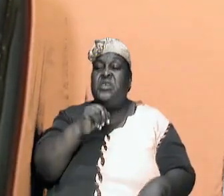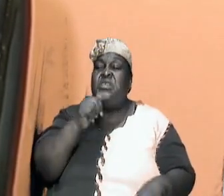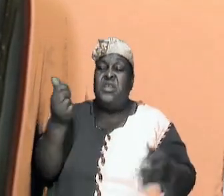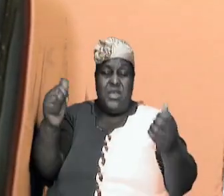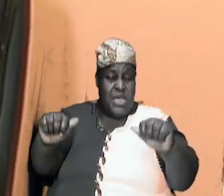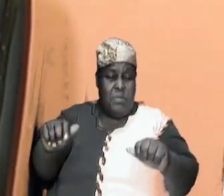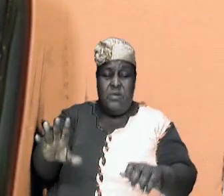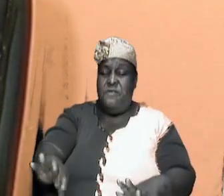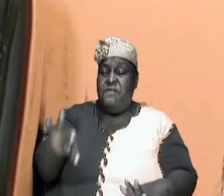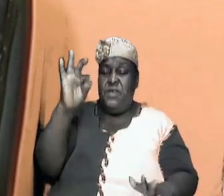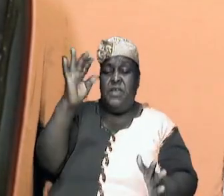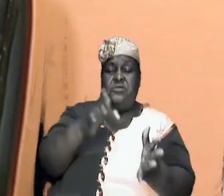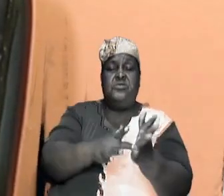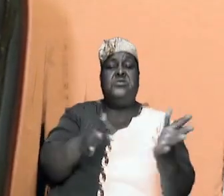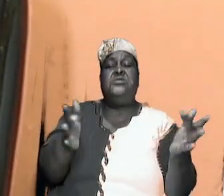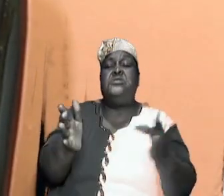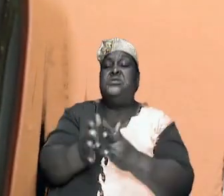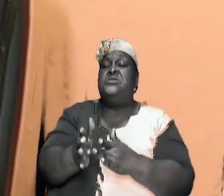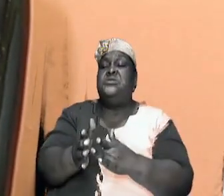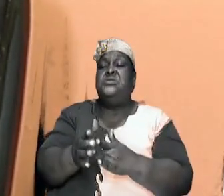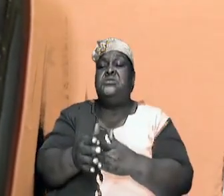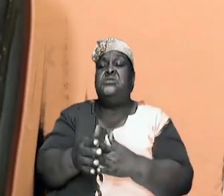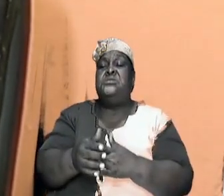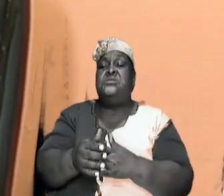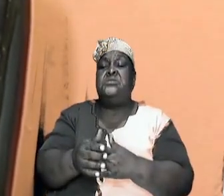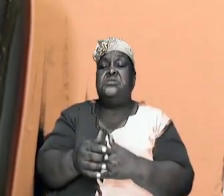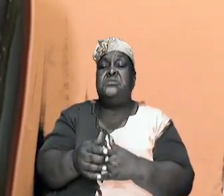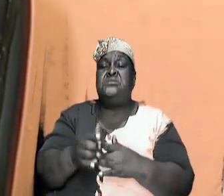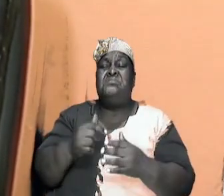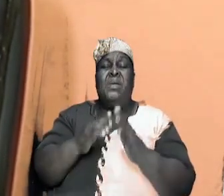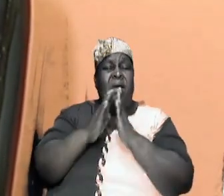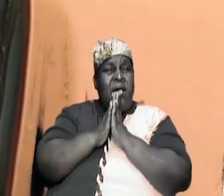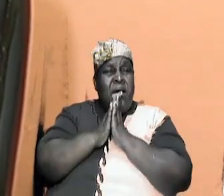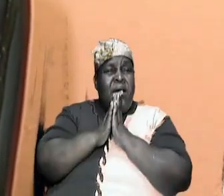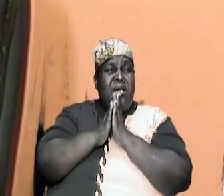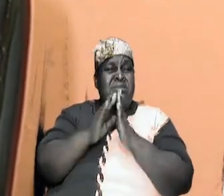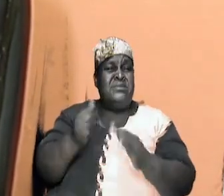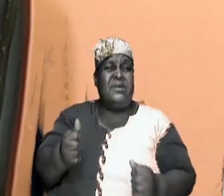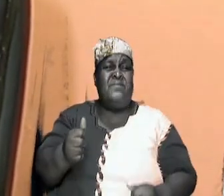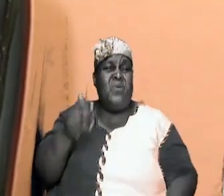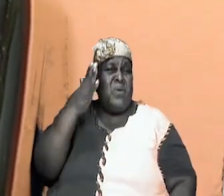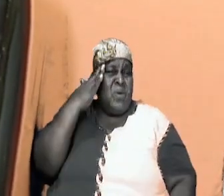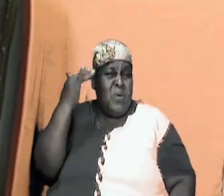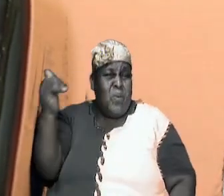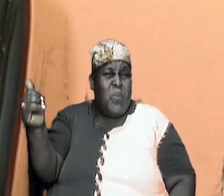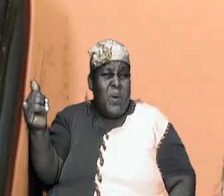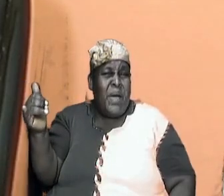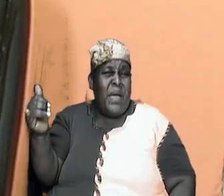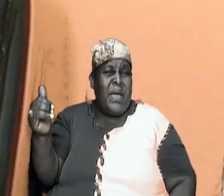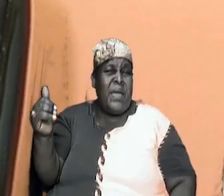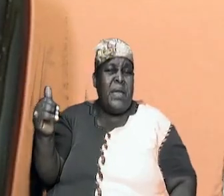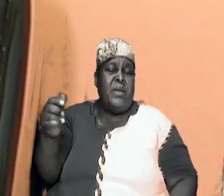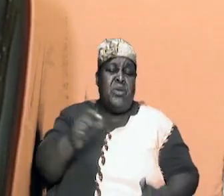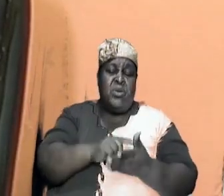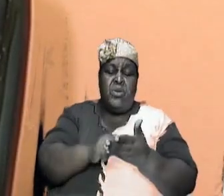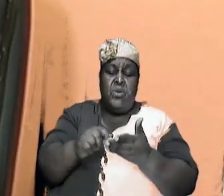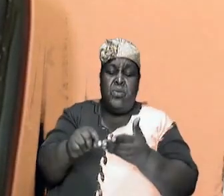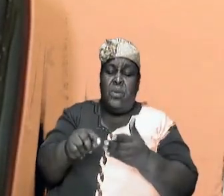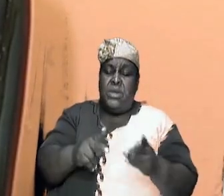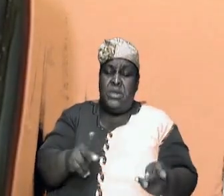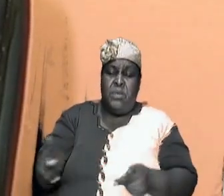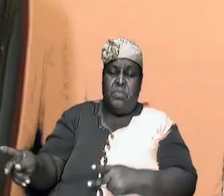him. And I asked myself, you know, why did the writer put